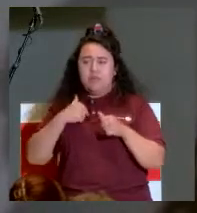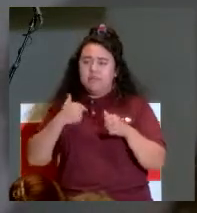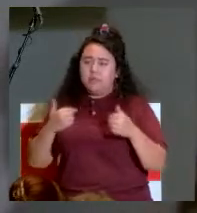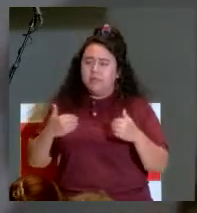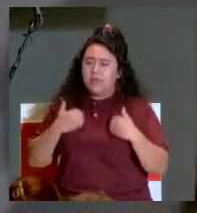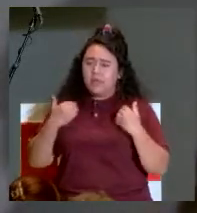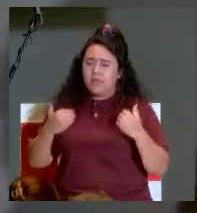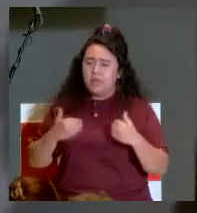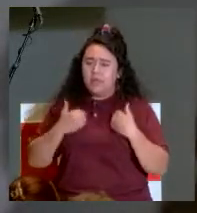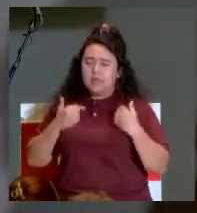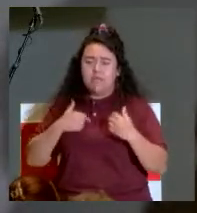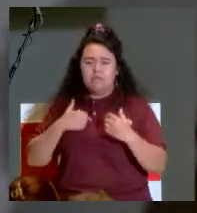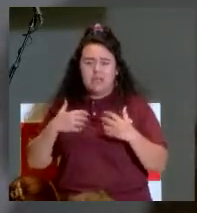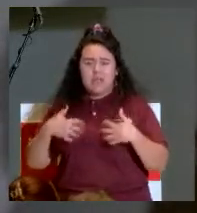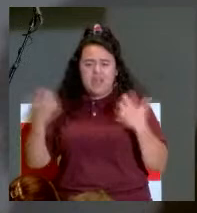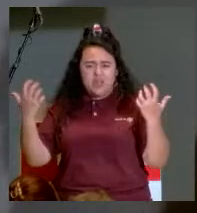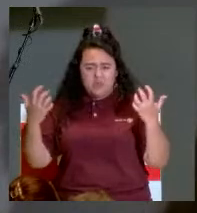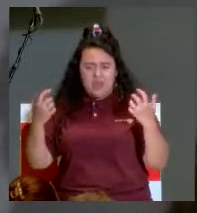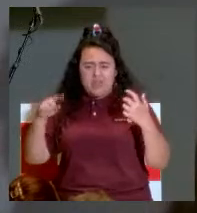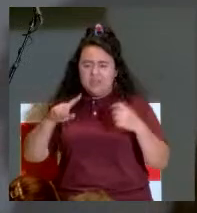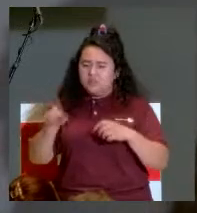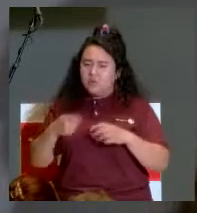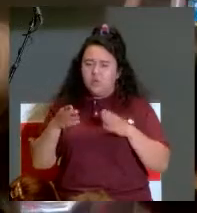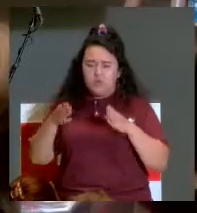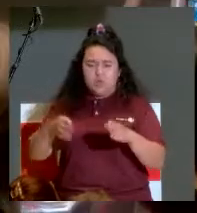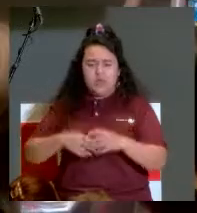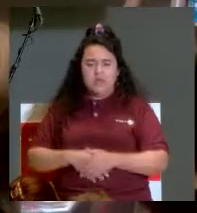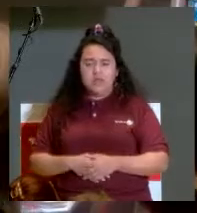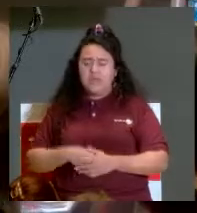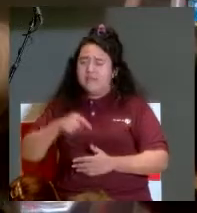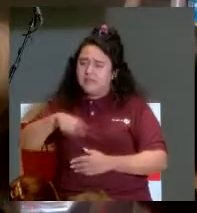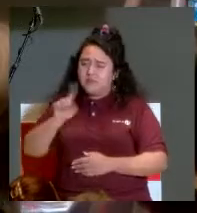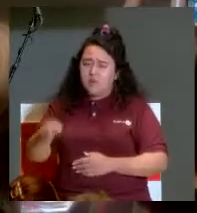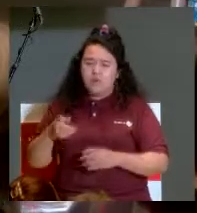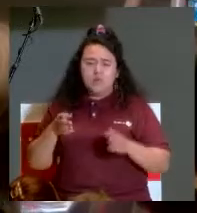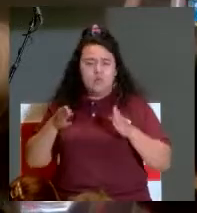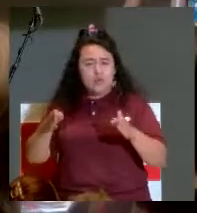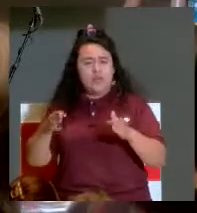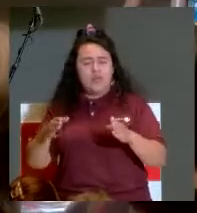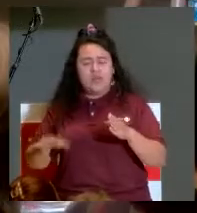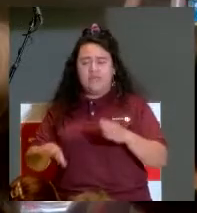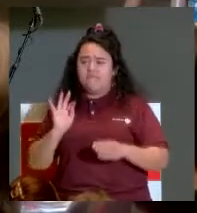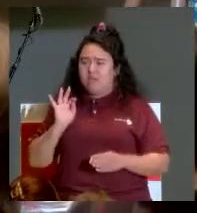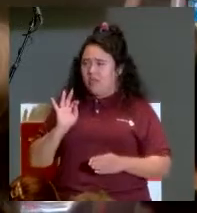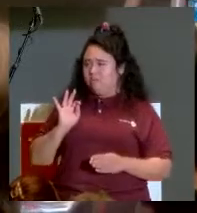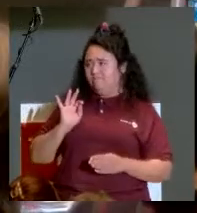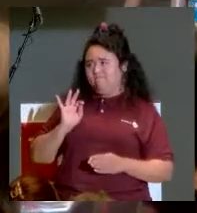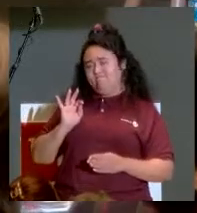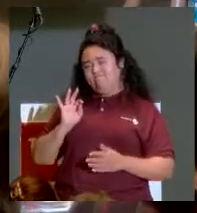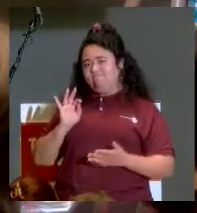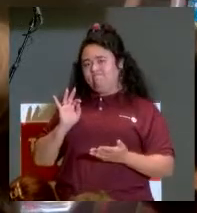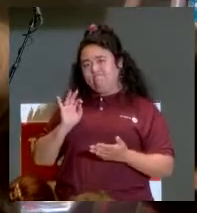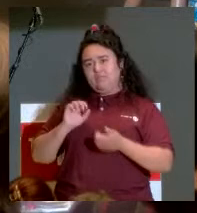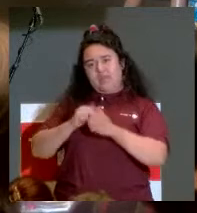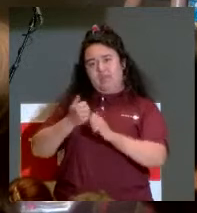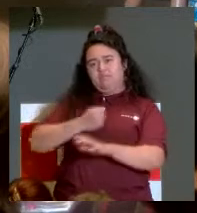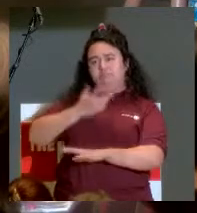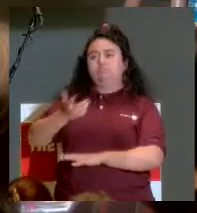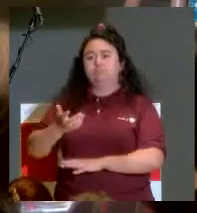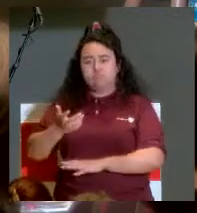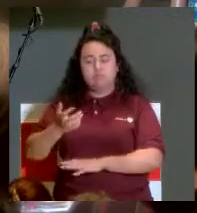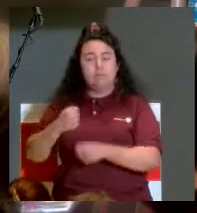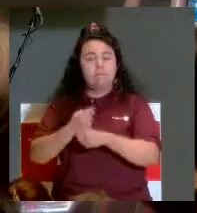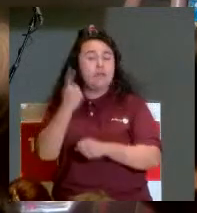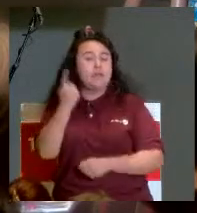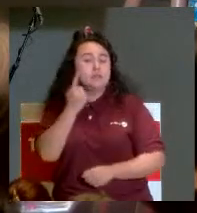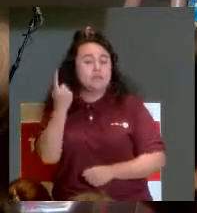just being so angry that this was the only way. This is the only way I found to, you know, make